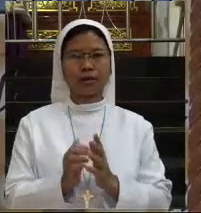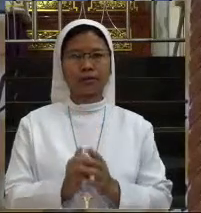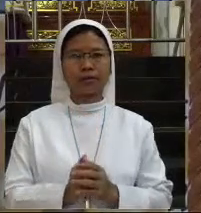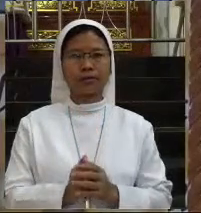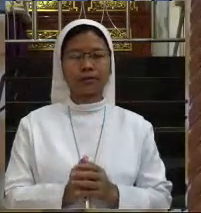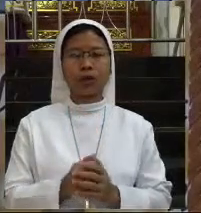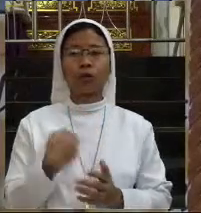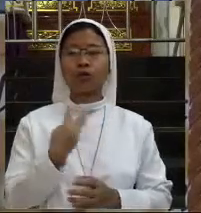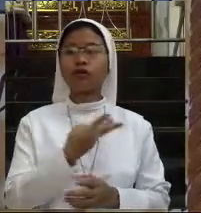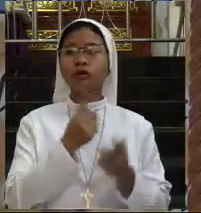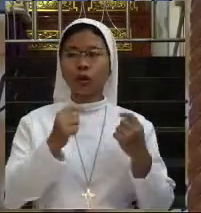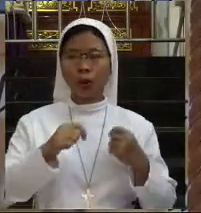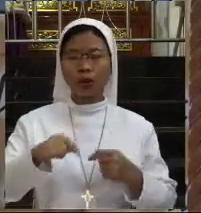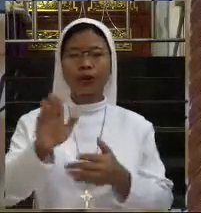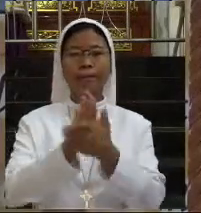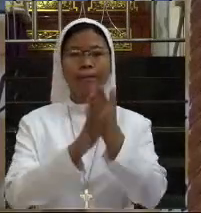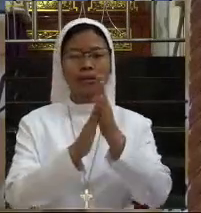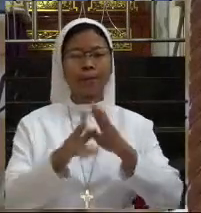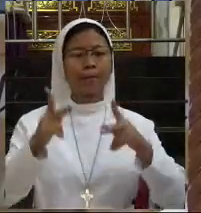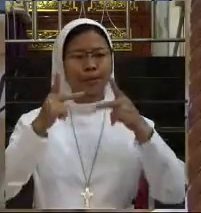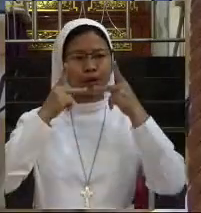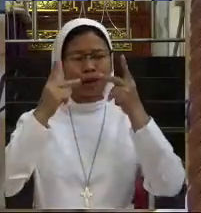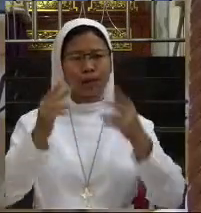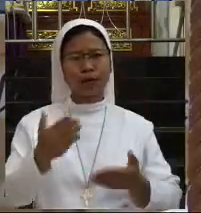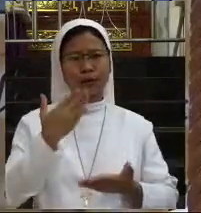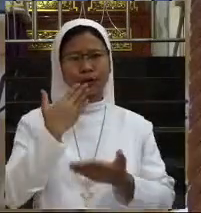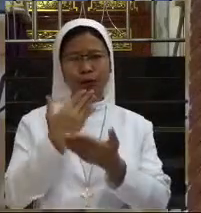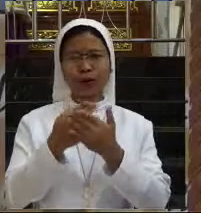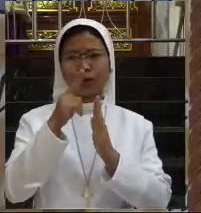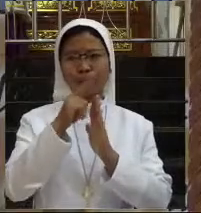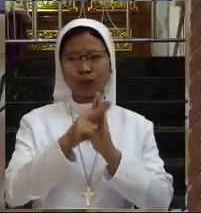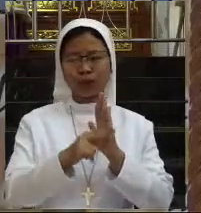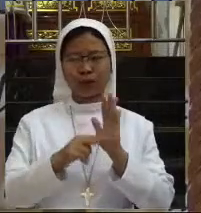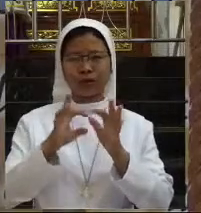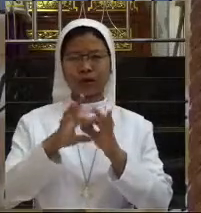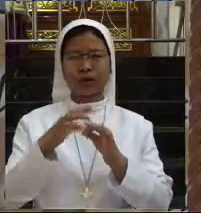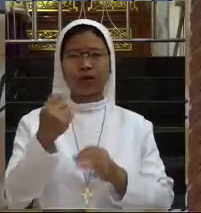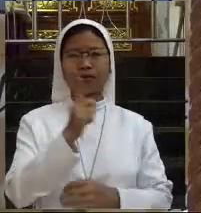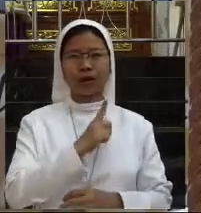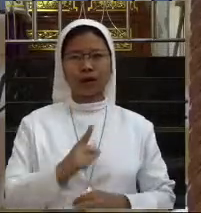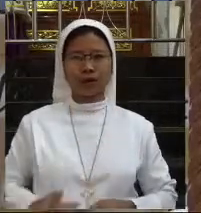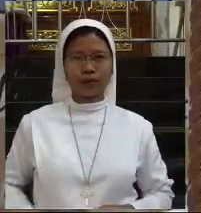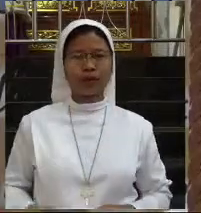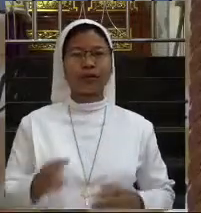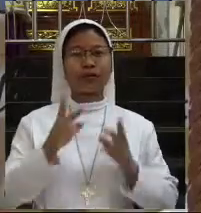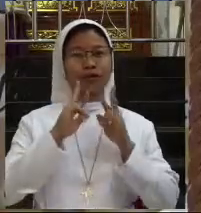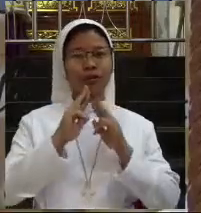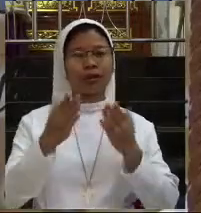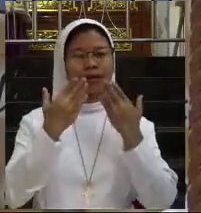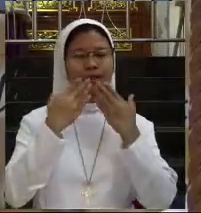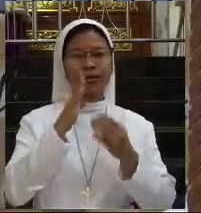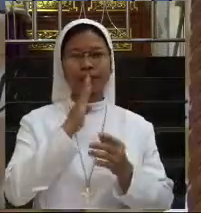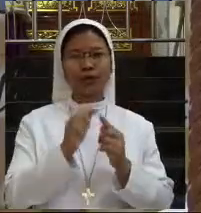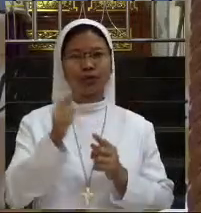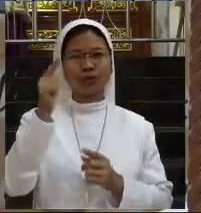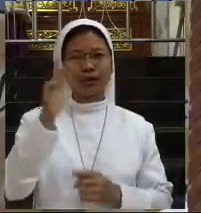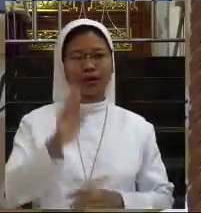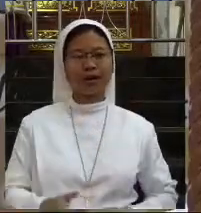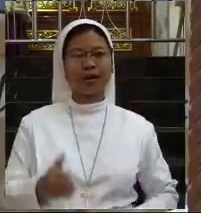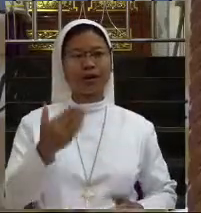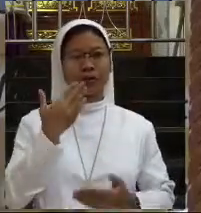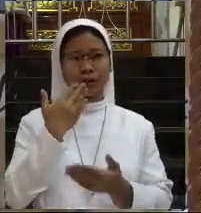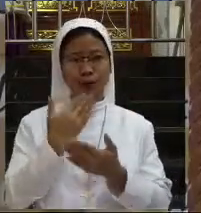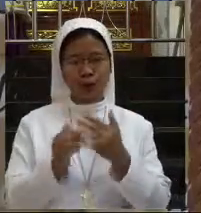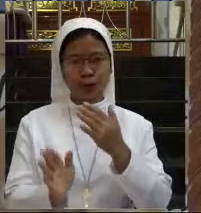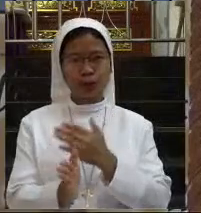Amen. We go in peace, proclaiming the goodness of the Lord. Thanks be to God. Dios Mabalos, God bless you.